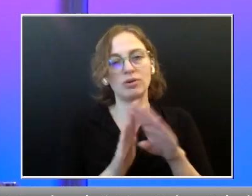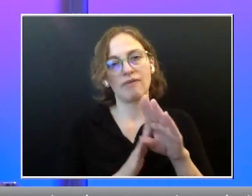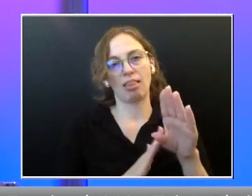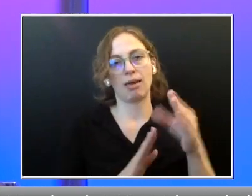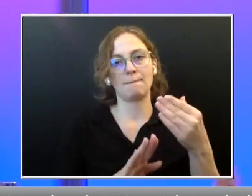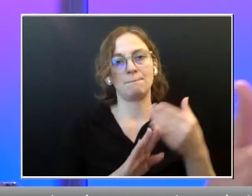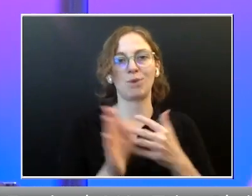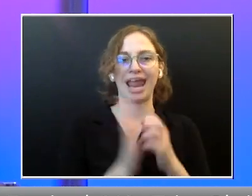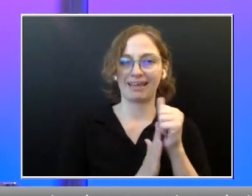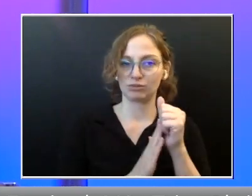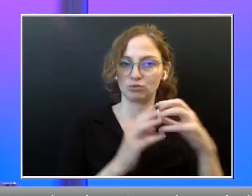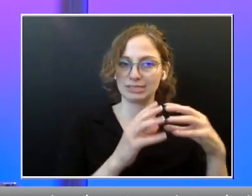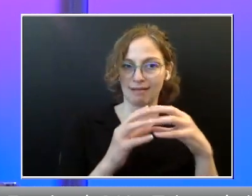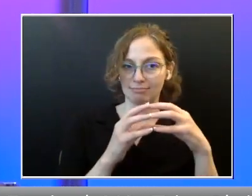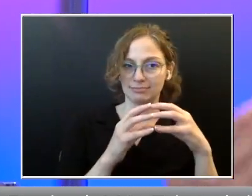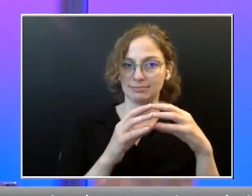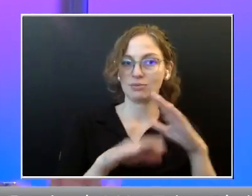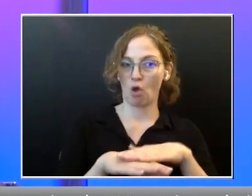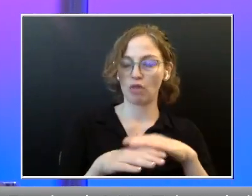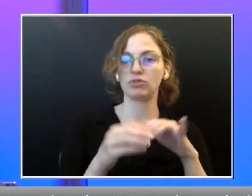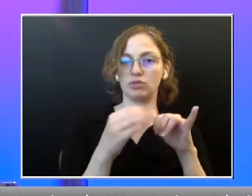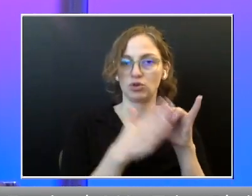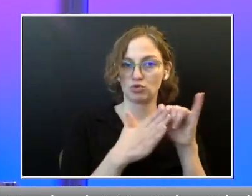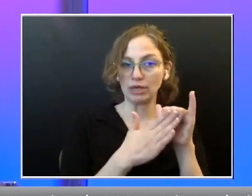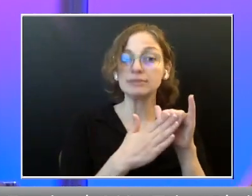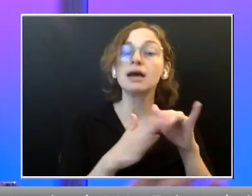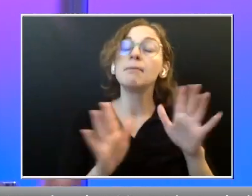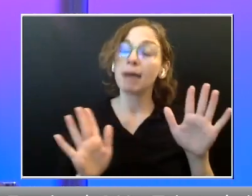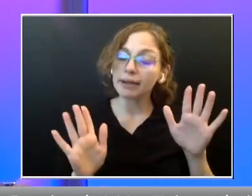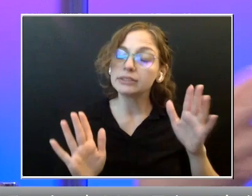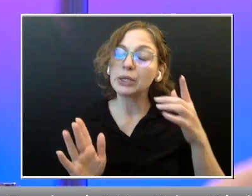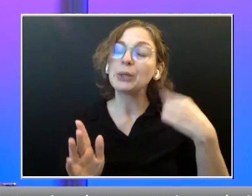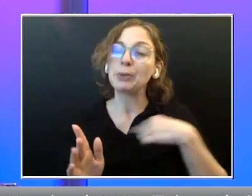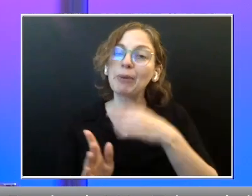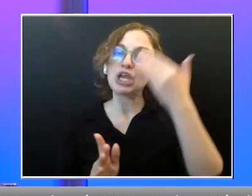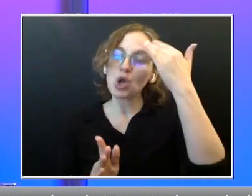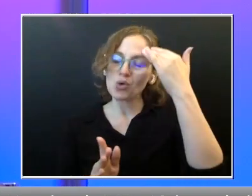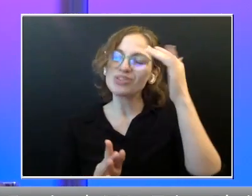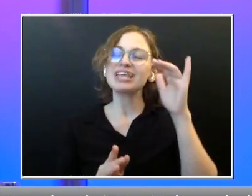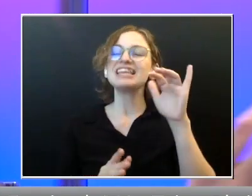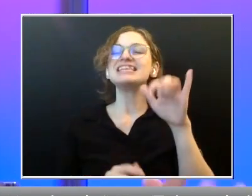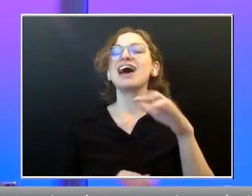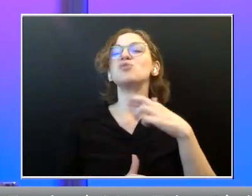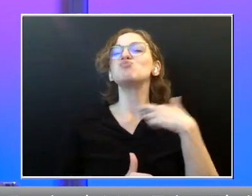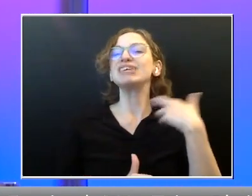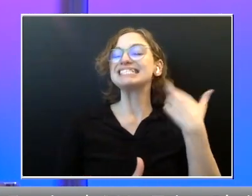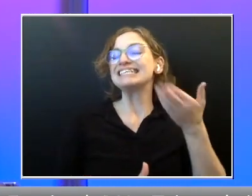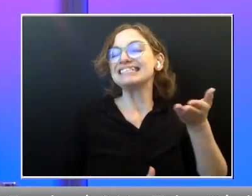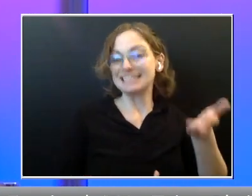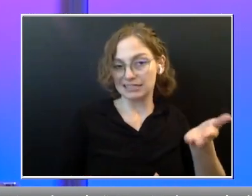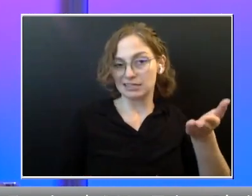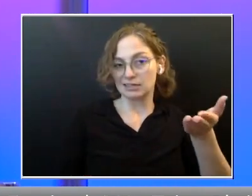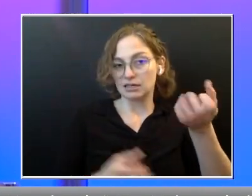slightly increased risk. So it's very important, if you're having symptoms, that you are plugged in with a GYN oncologist or a primary gynecologist